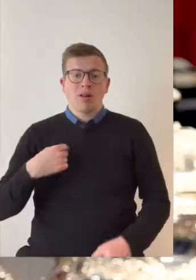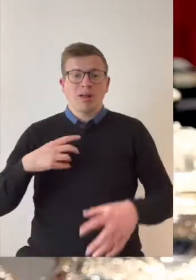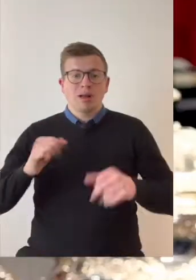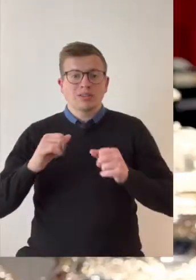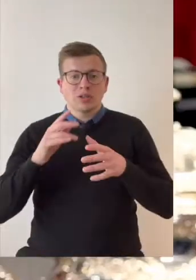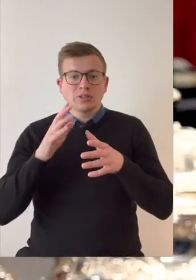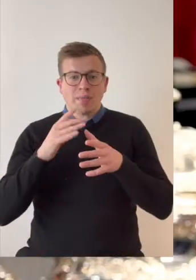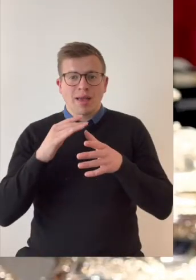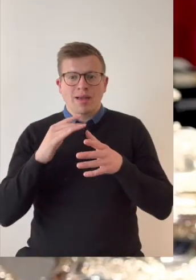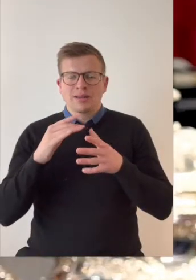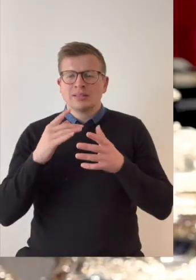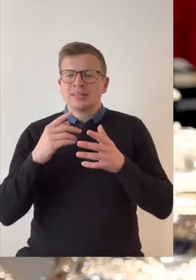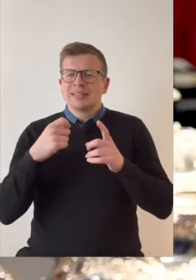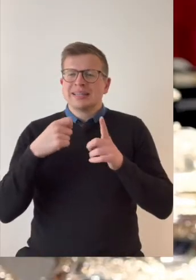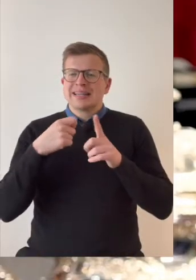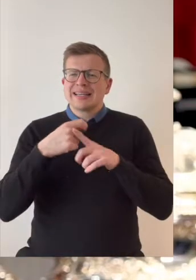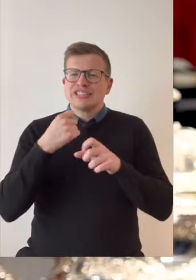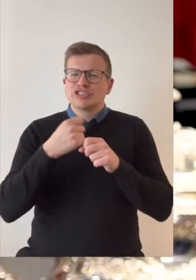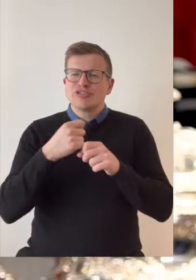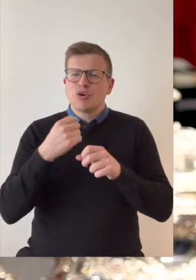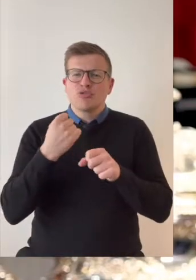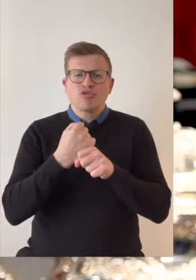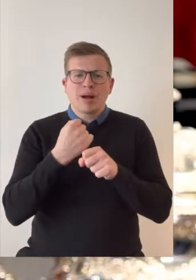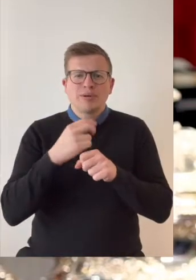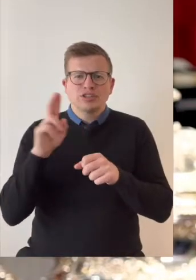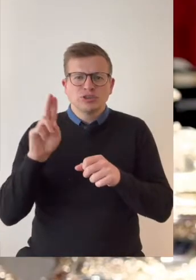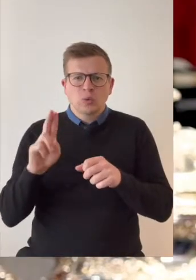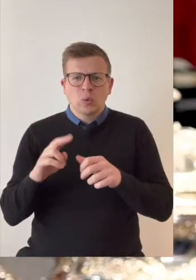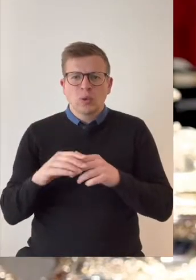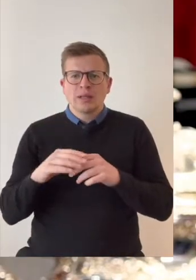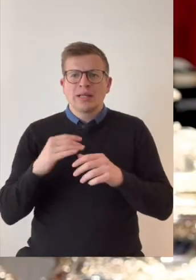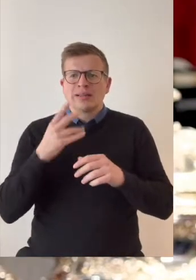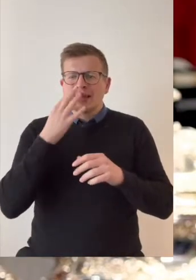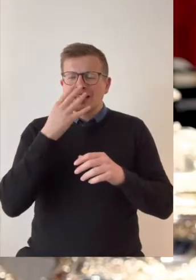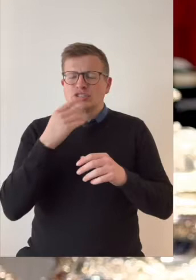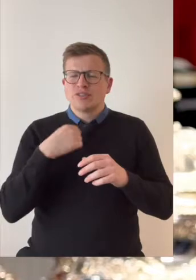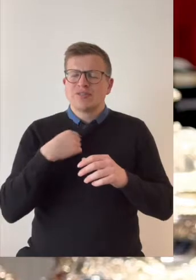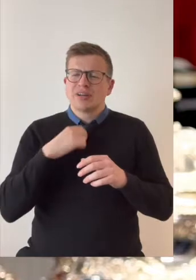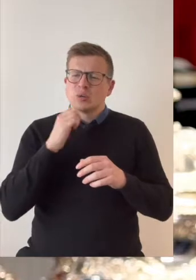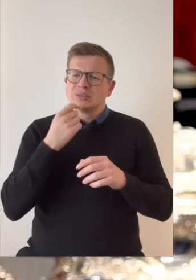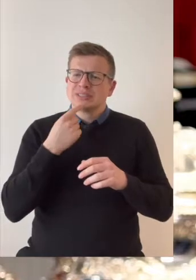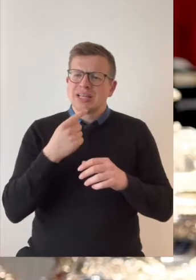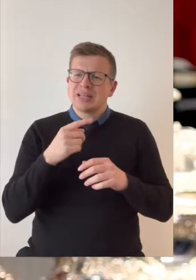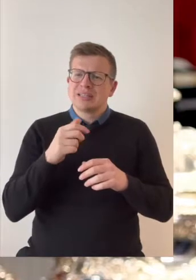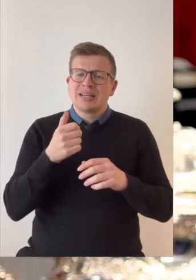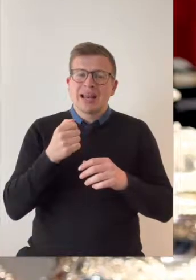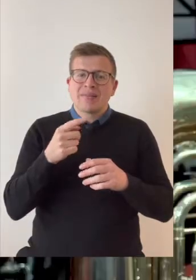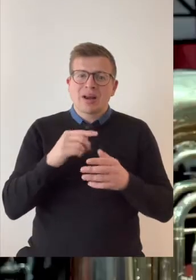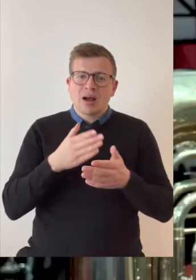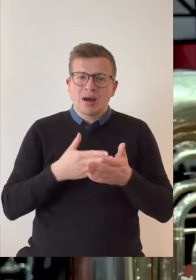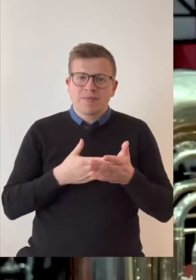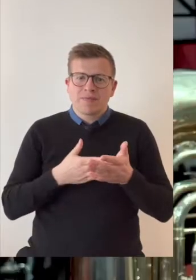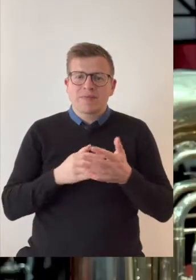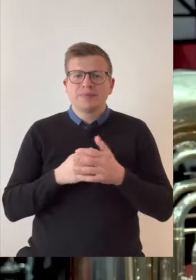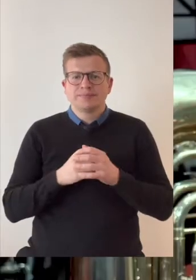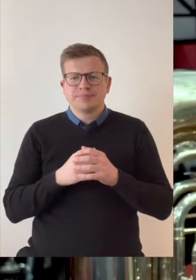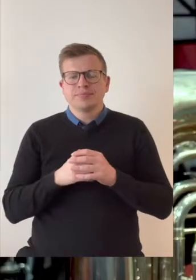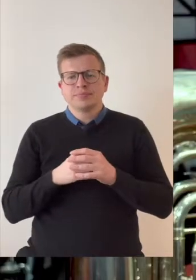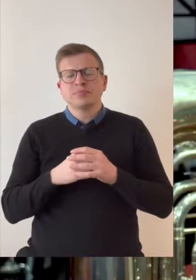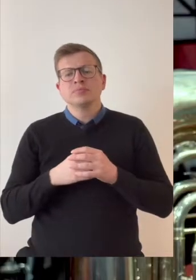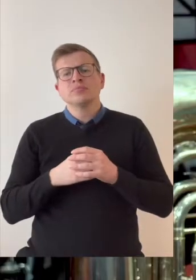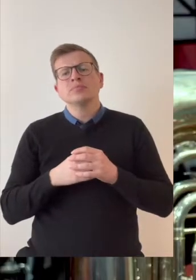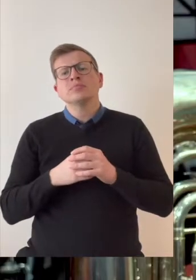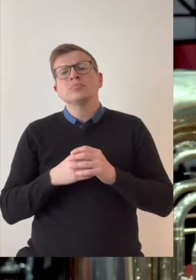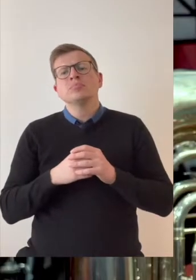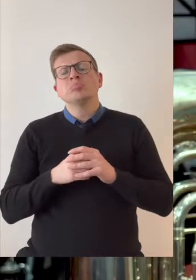Well, started playing at Kidsgrove Grammar School at the age of, I would say, 11 and a half,